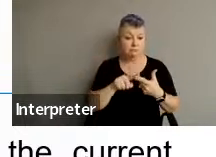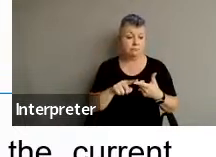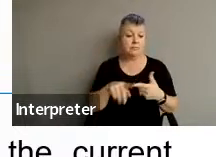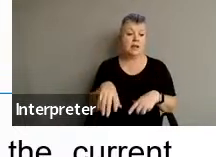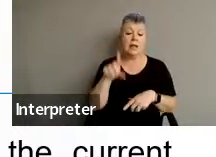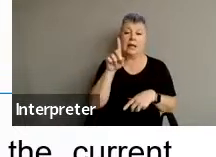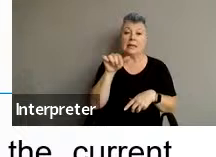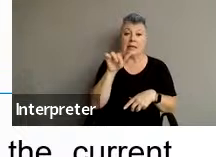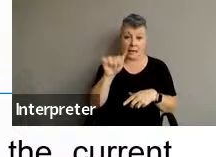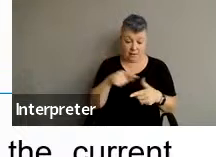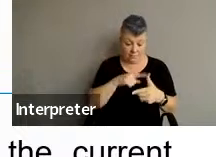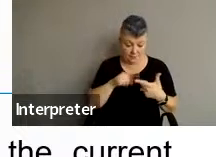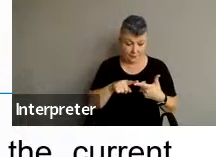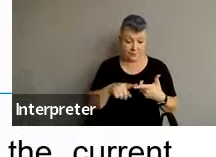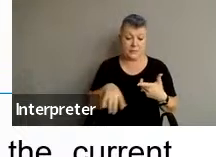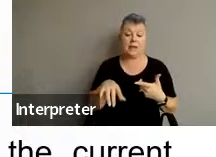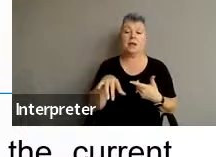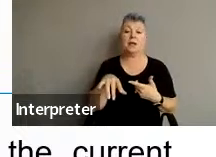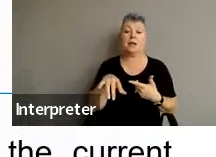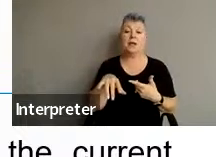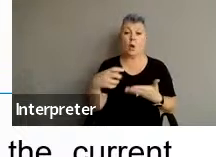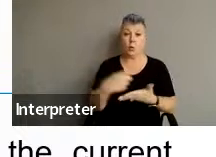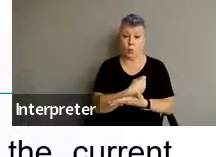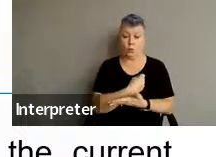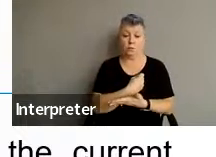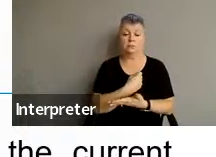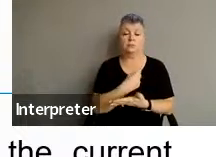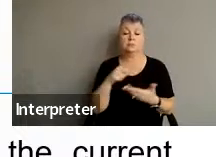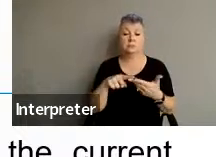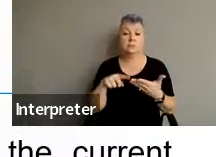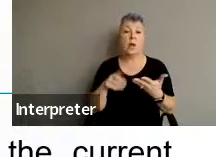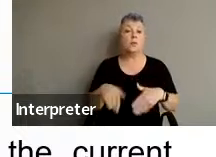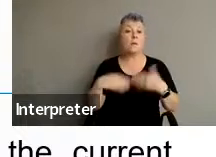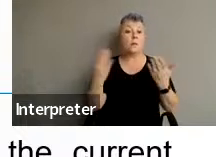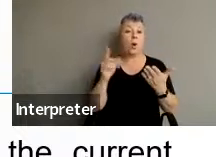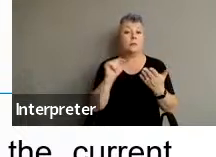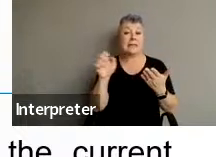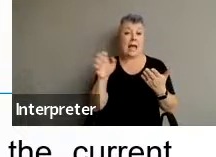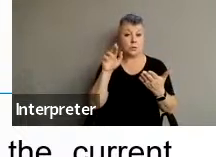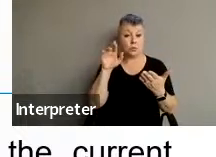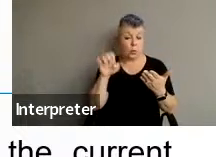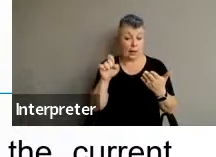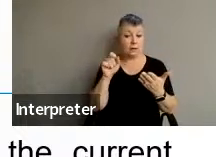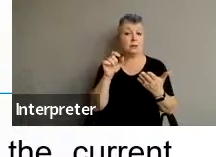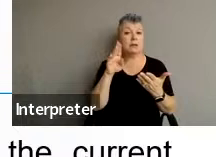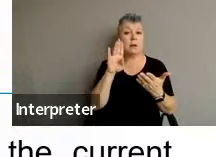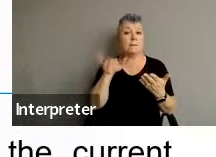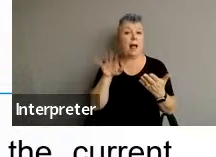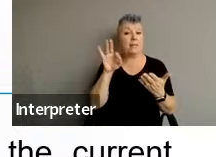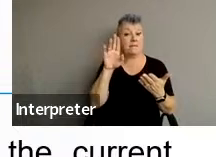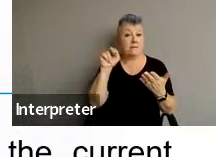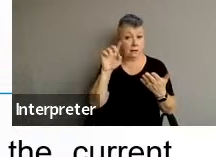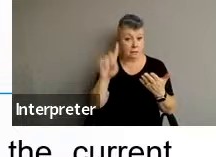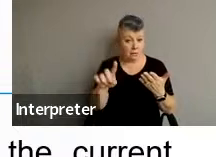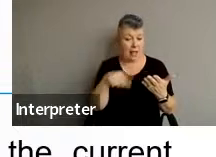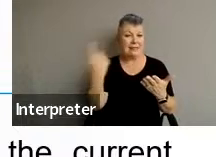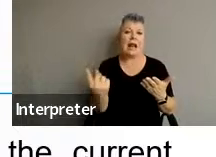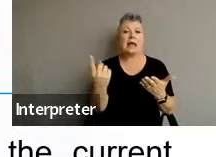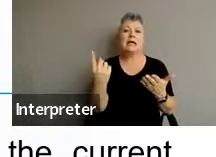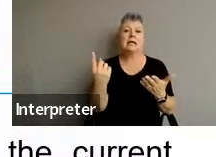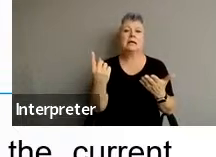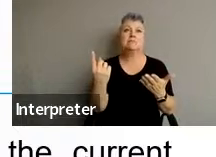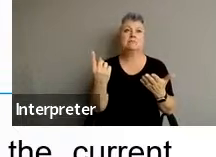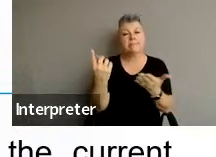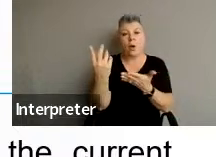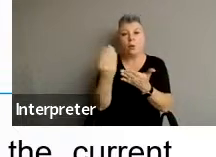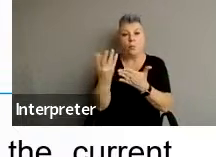revenue information, proposed tax rates by fund, as well as any revenue that's coming from new